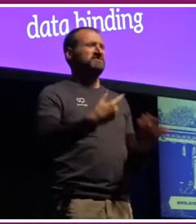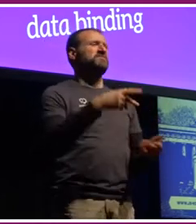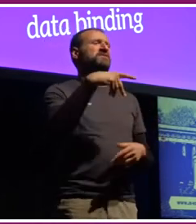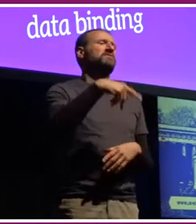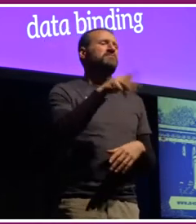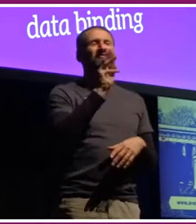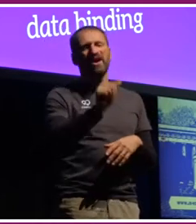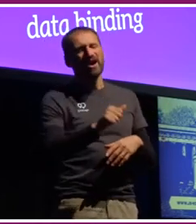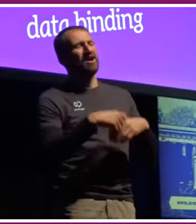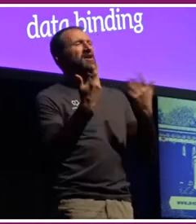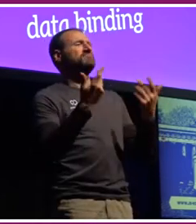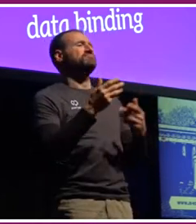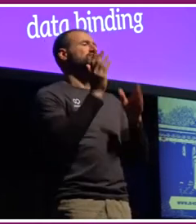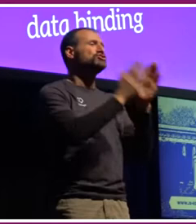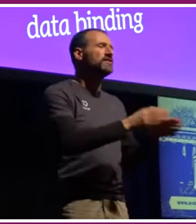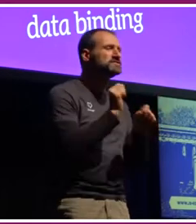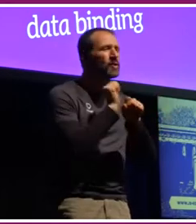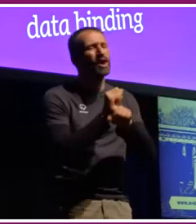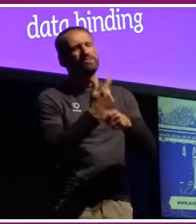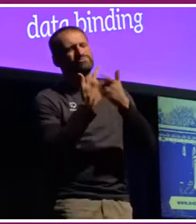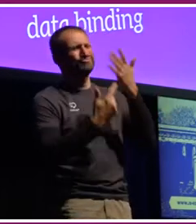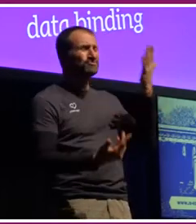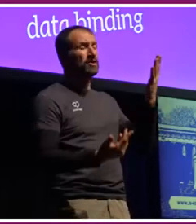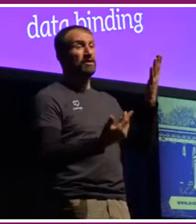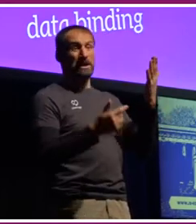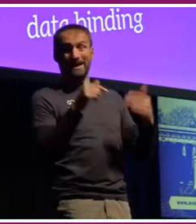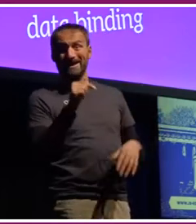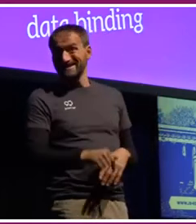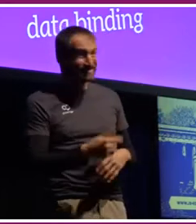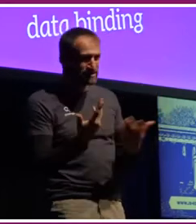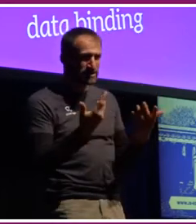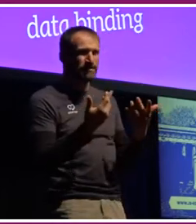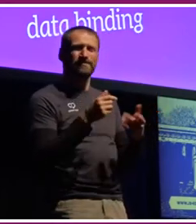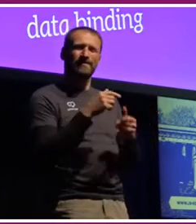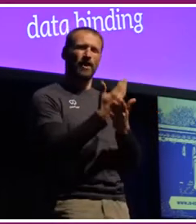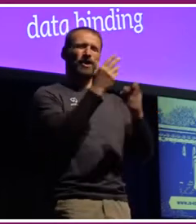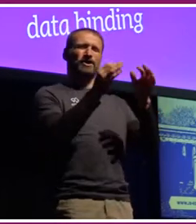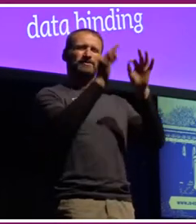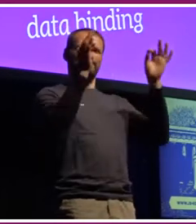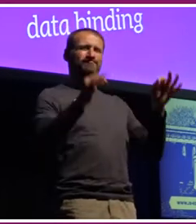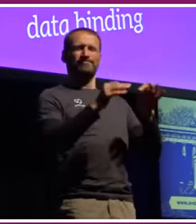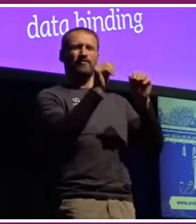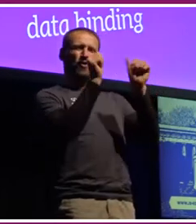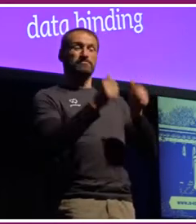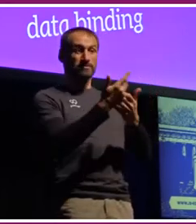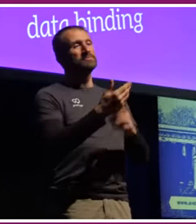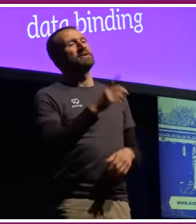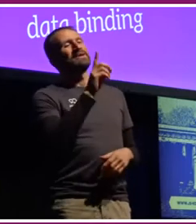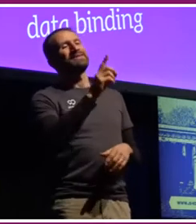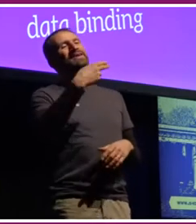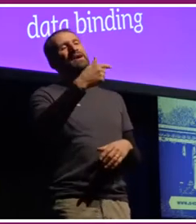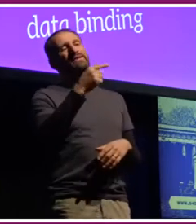and HTTPS, et cetera. This cluster of features was called dynamic HTML, or DHTML. Anybody here